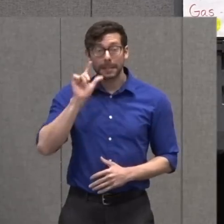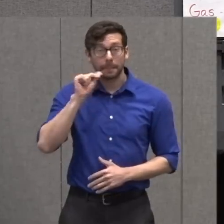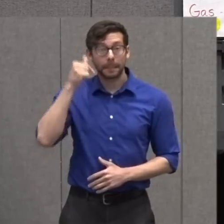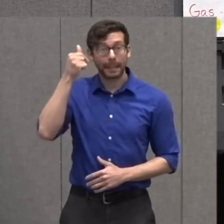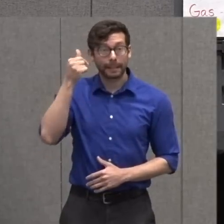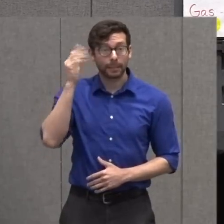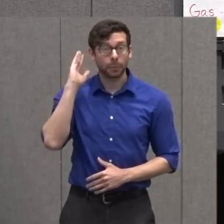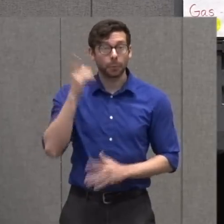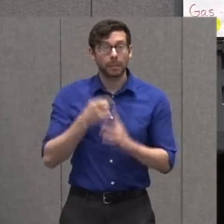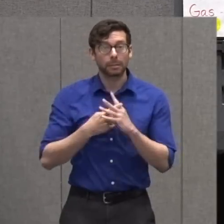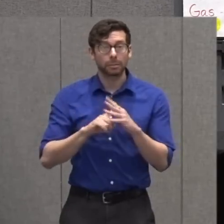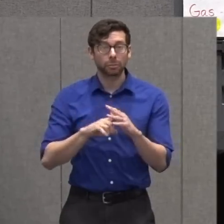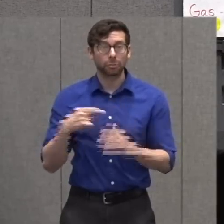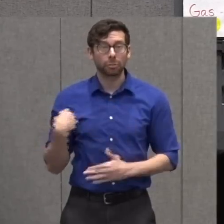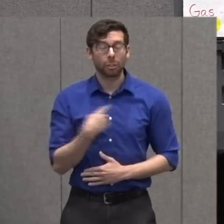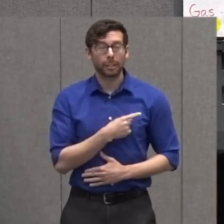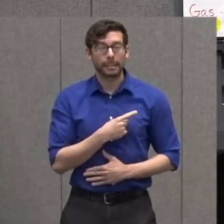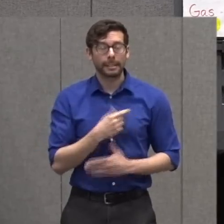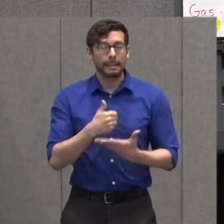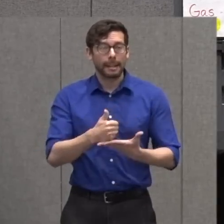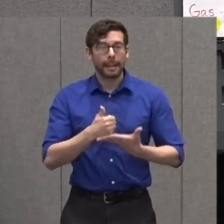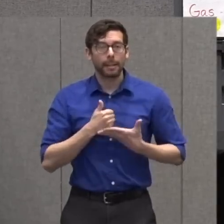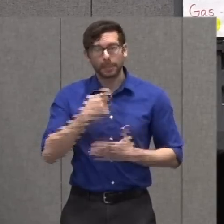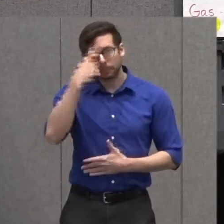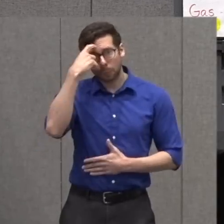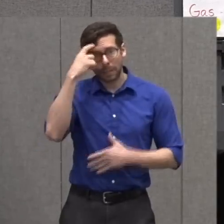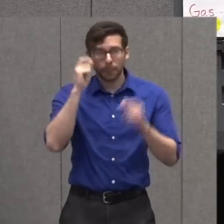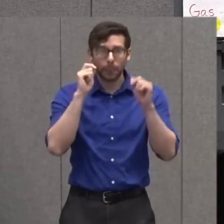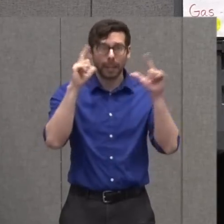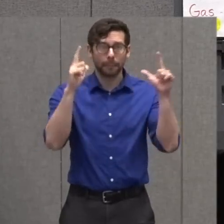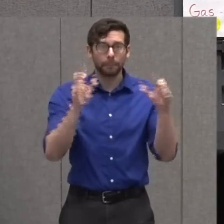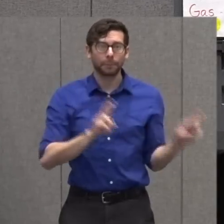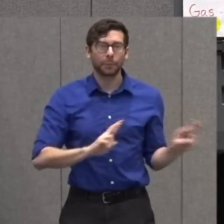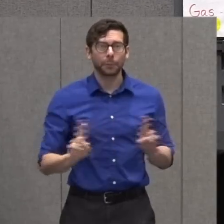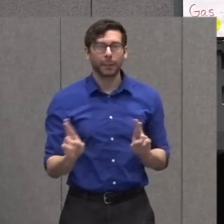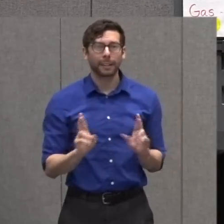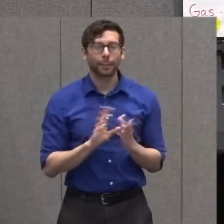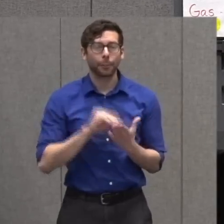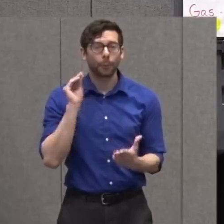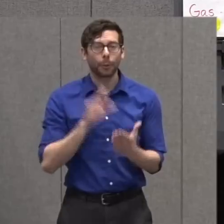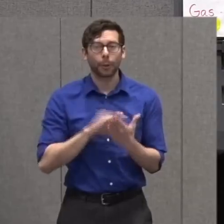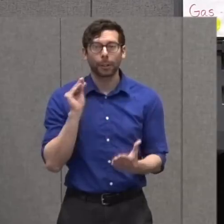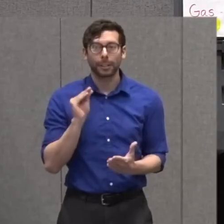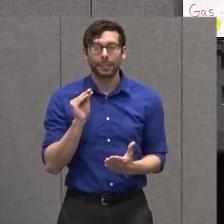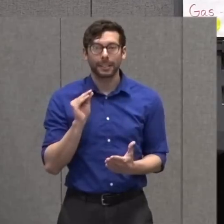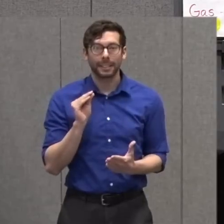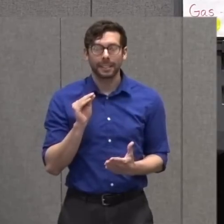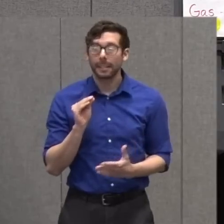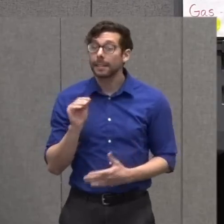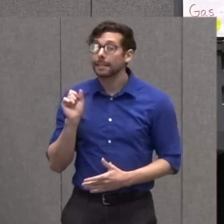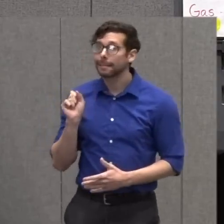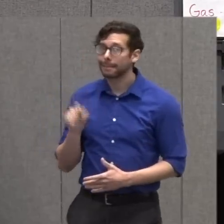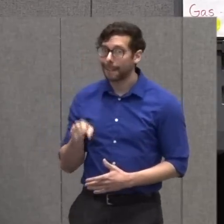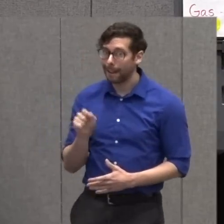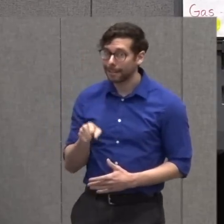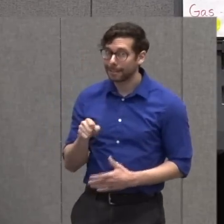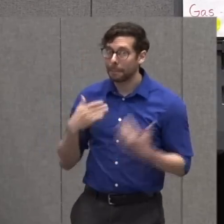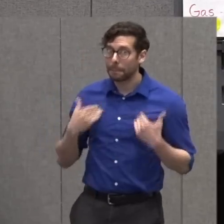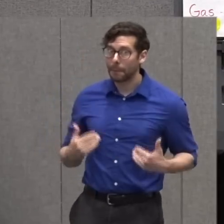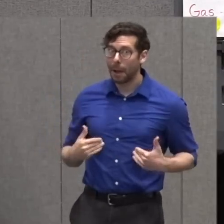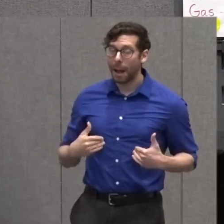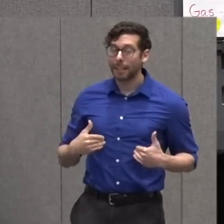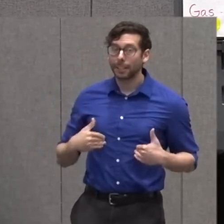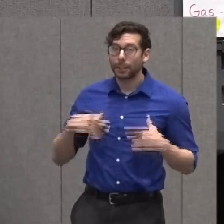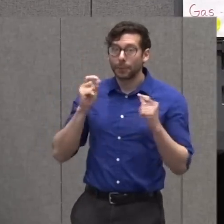brain so that we can get ready to learn. Yes, this is a body wake up. We're going to start with taps.